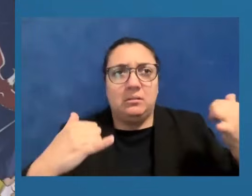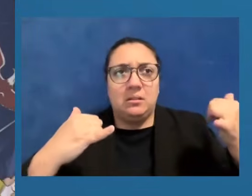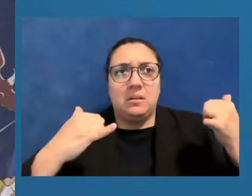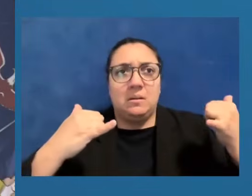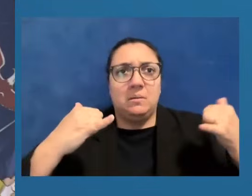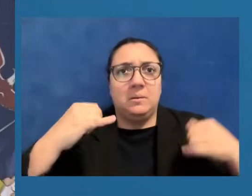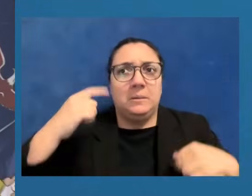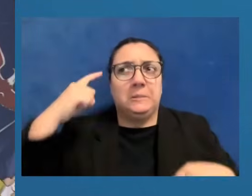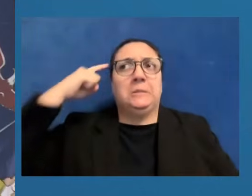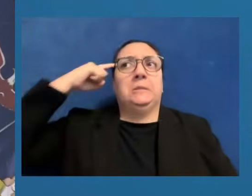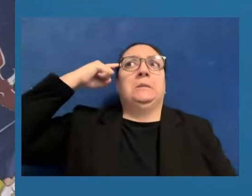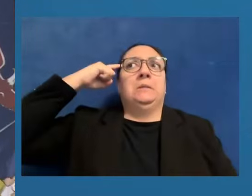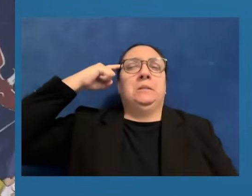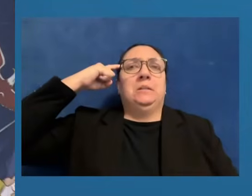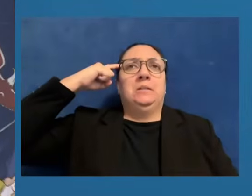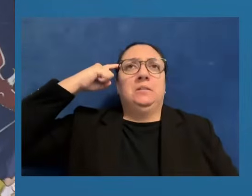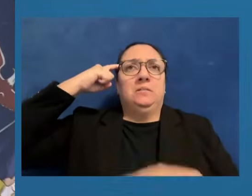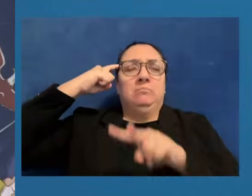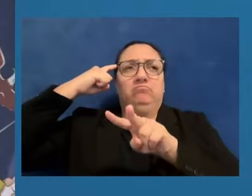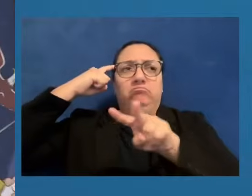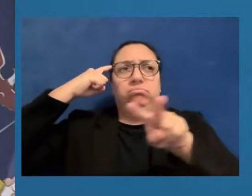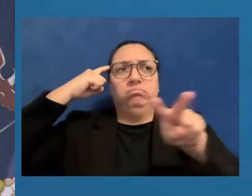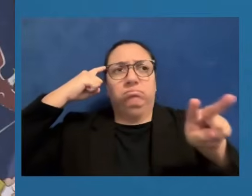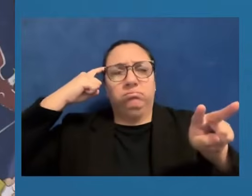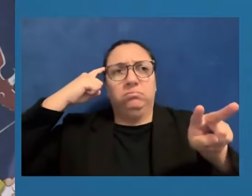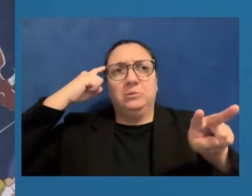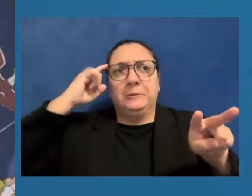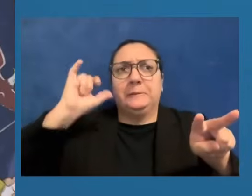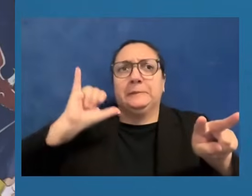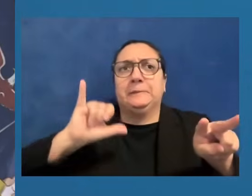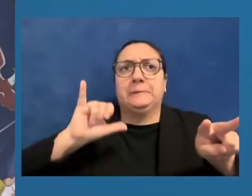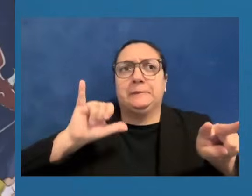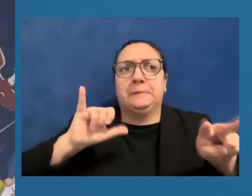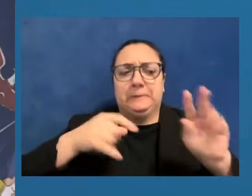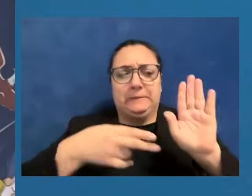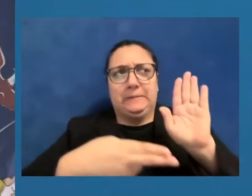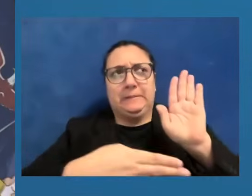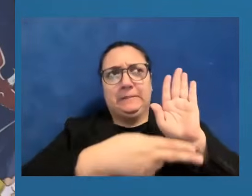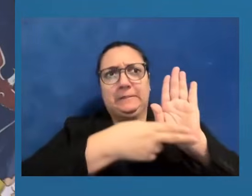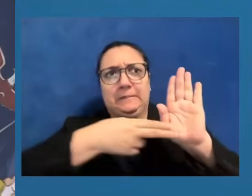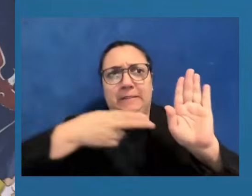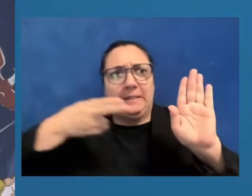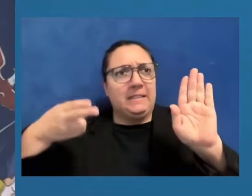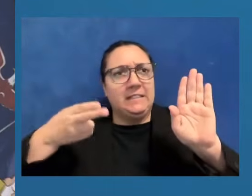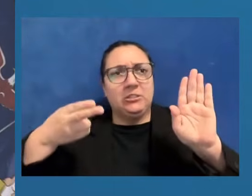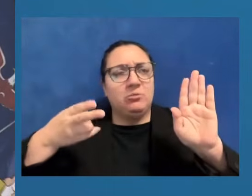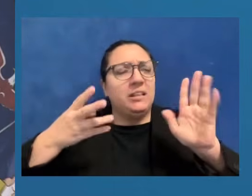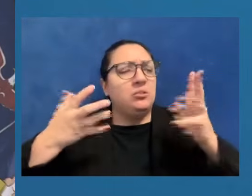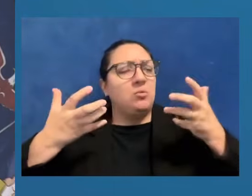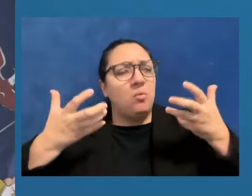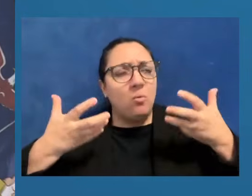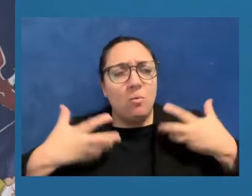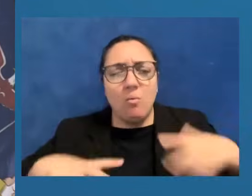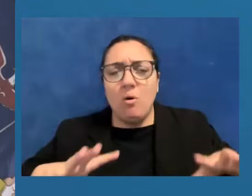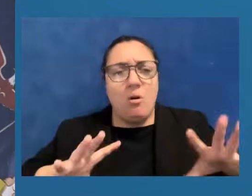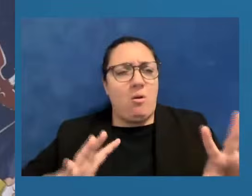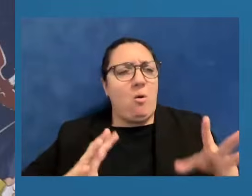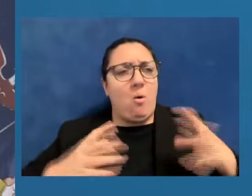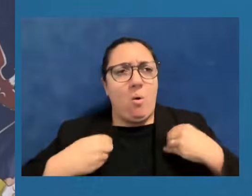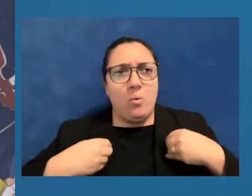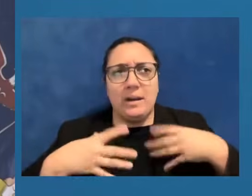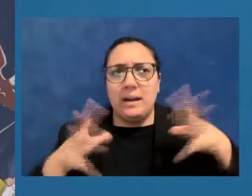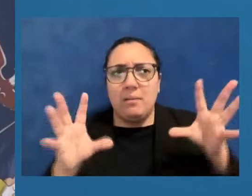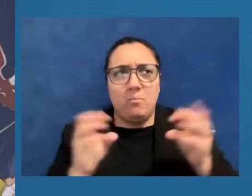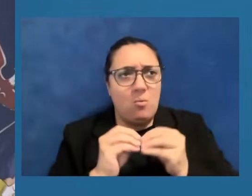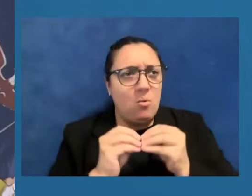this a legacy that we don't want to own anymore and we don't want to promote anymore,